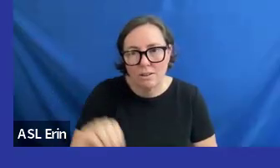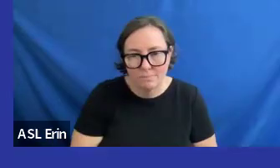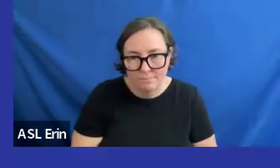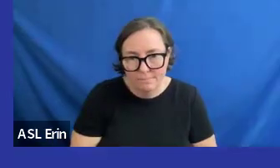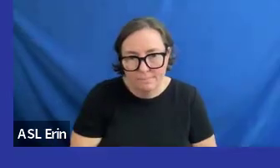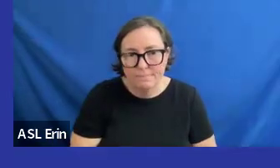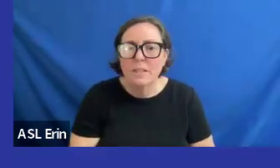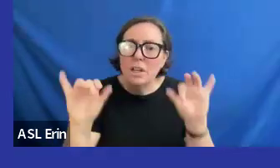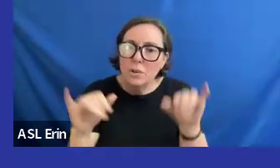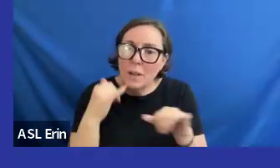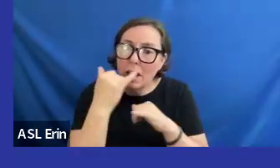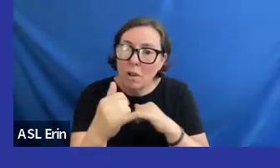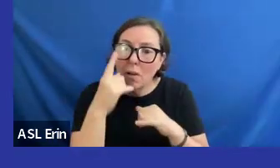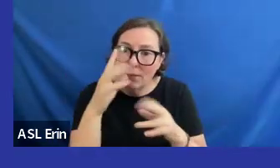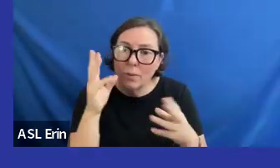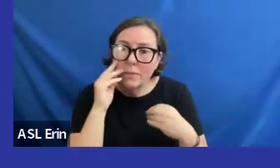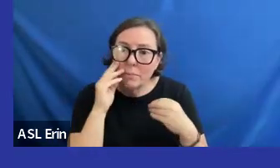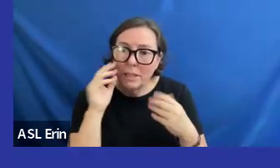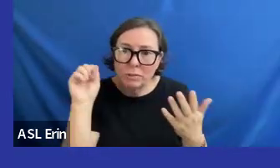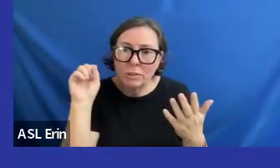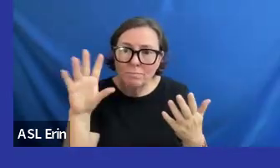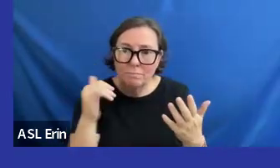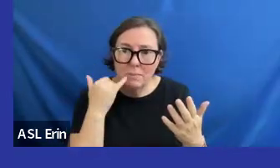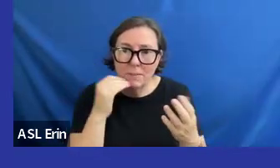You can also call us for further information